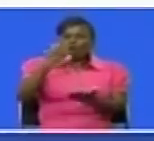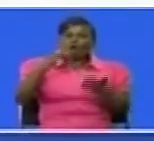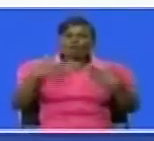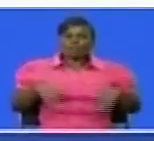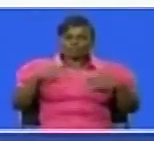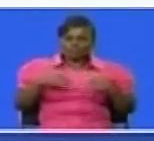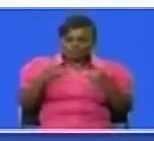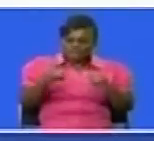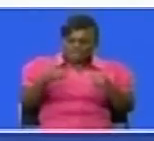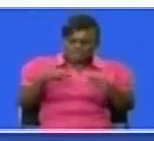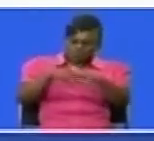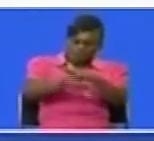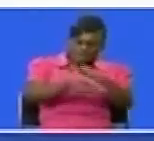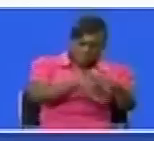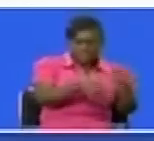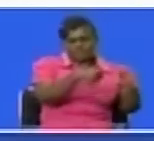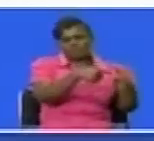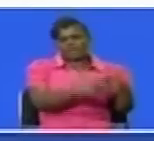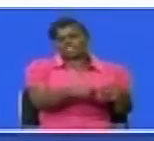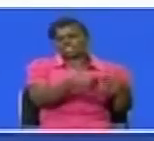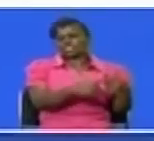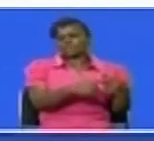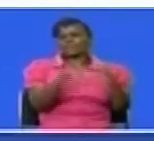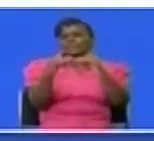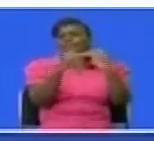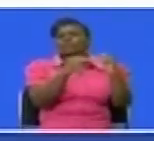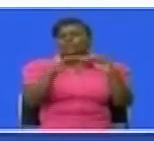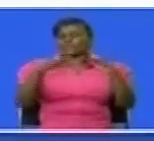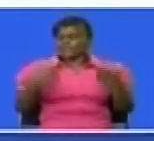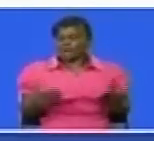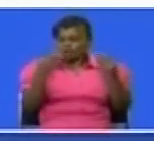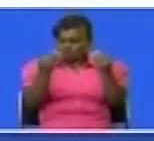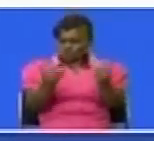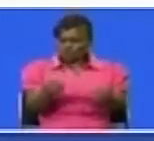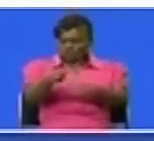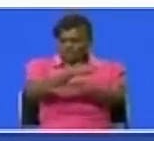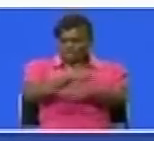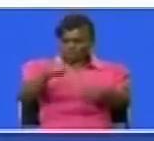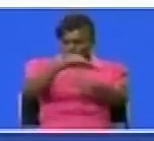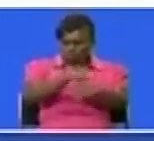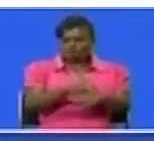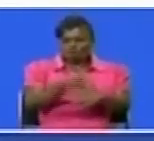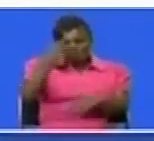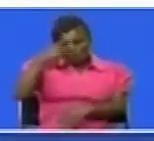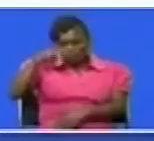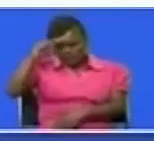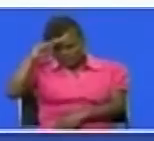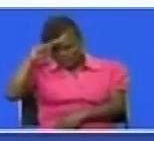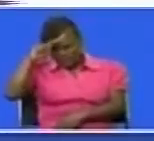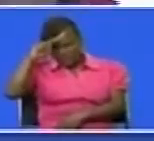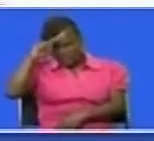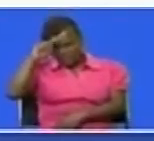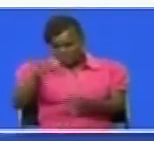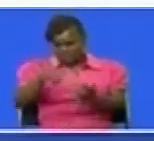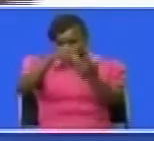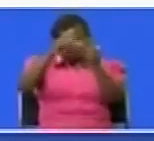to access the same machine than in Garissa. So those inequalities can only be solved by national projects that are of a certain nature. And that